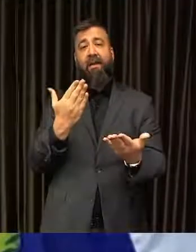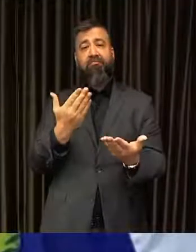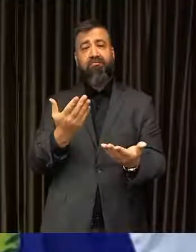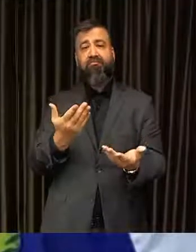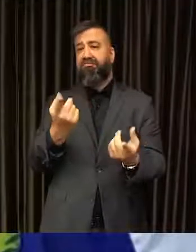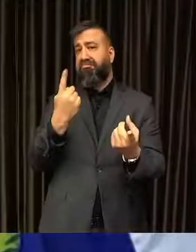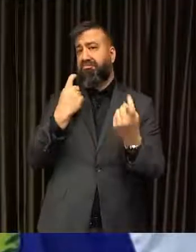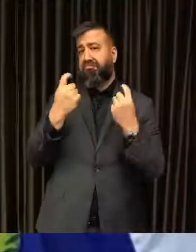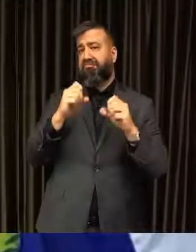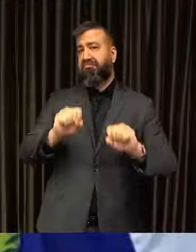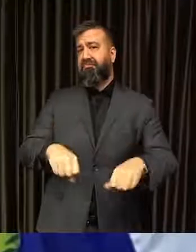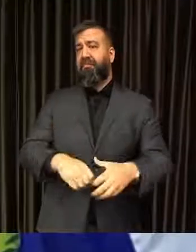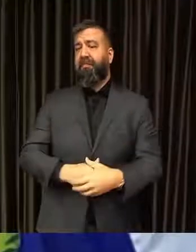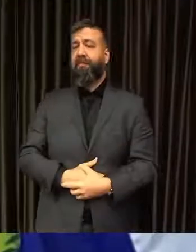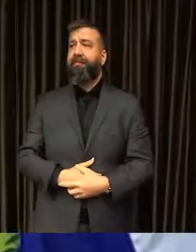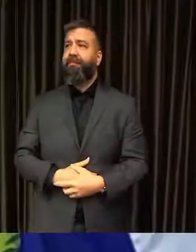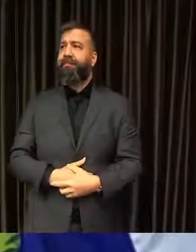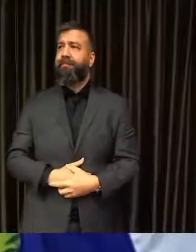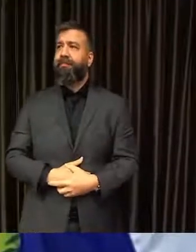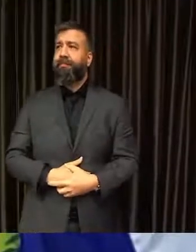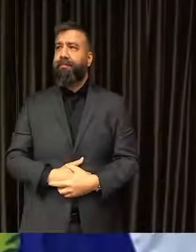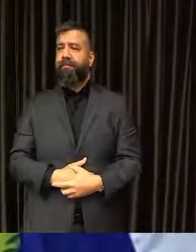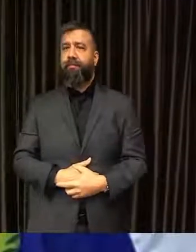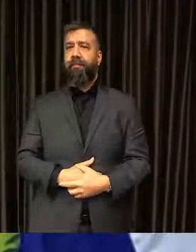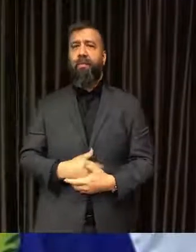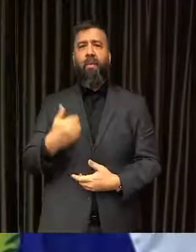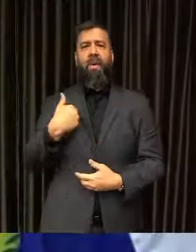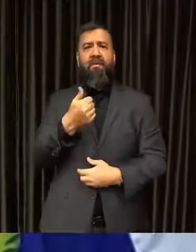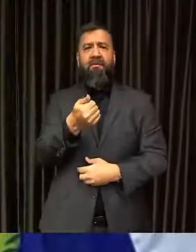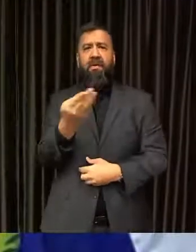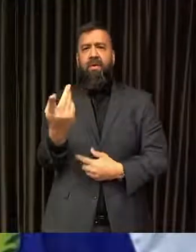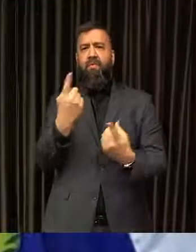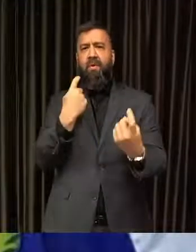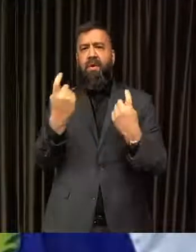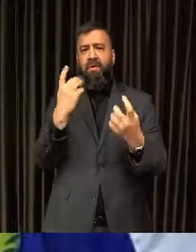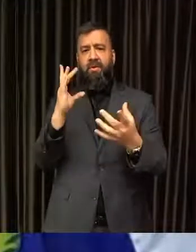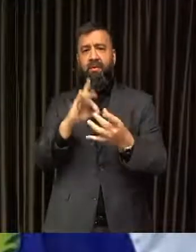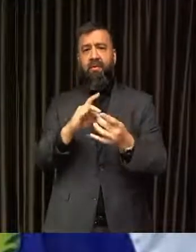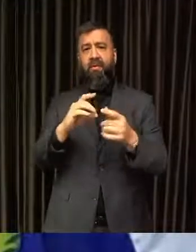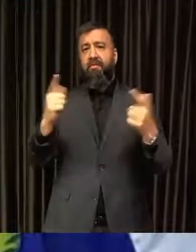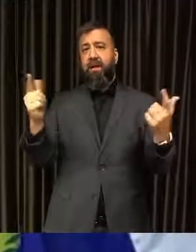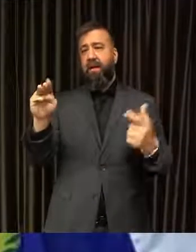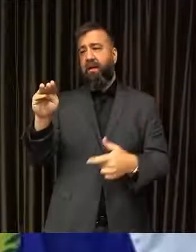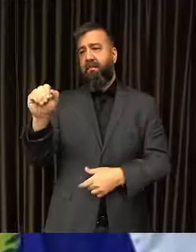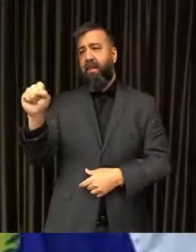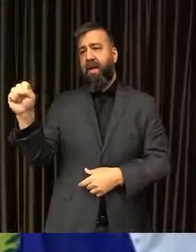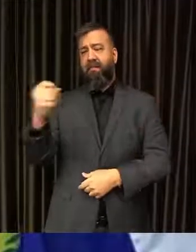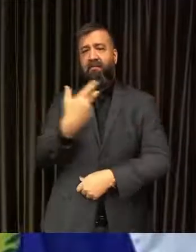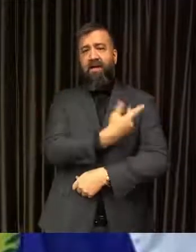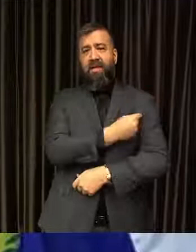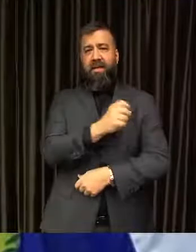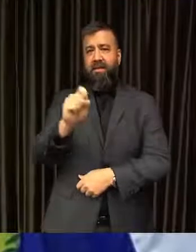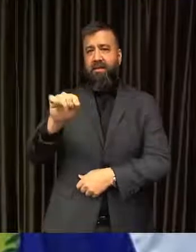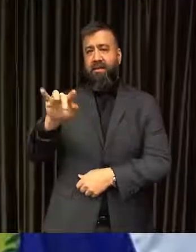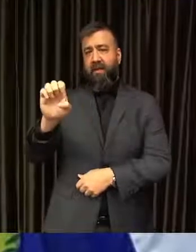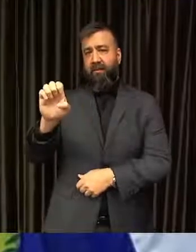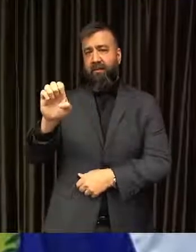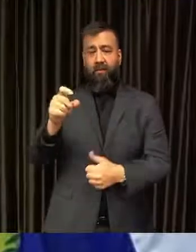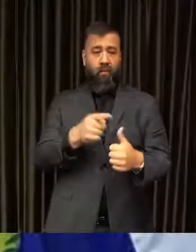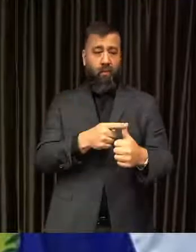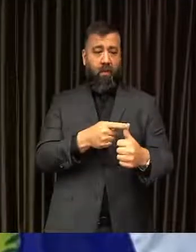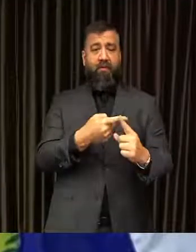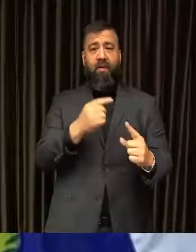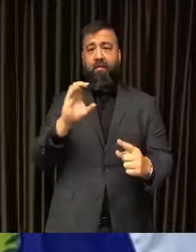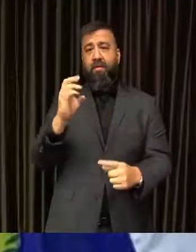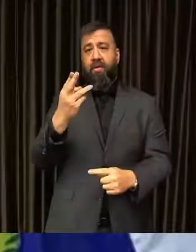questions. Dr. Page, we have a couple of questions regarding mass vaccination sites. One is from Channel